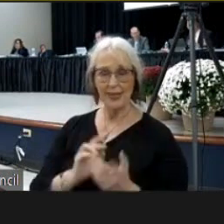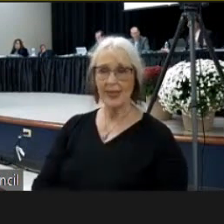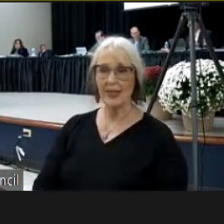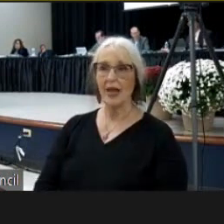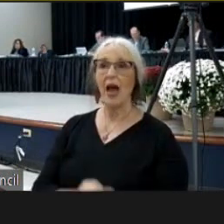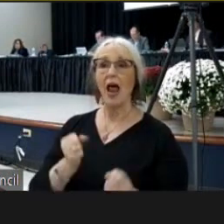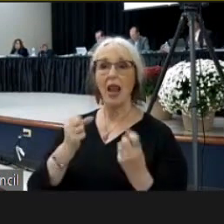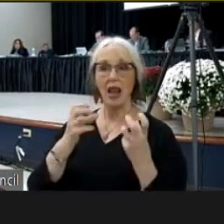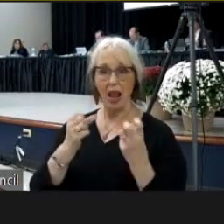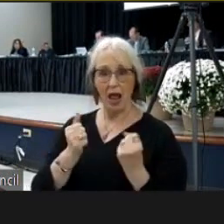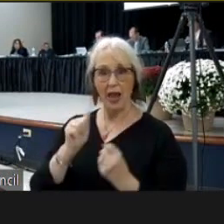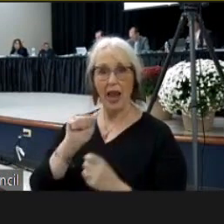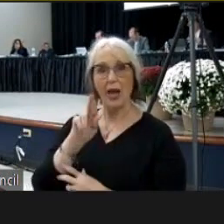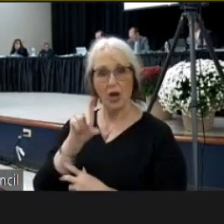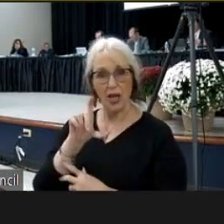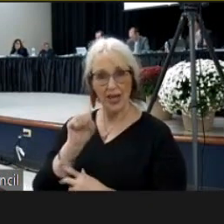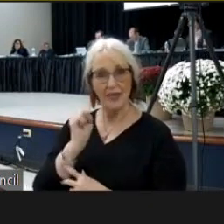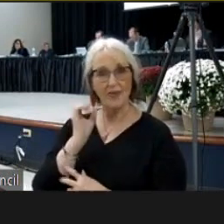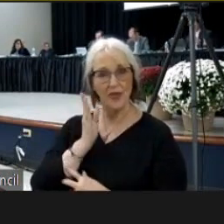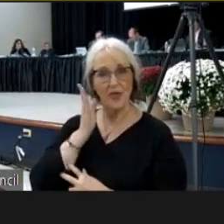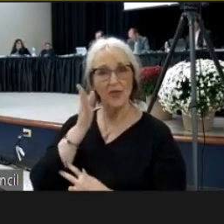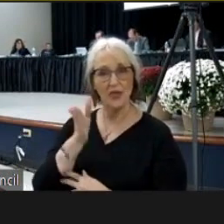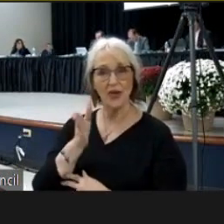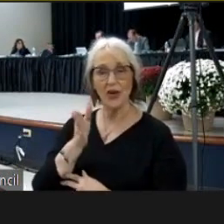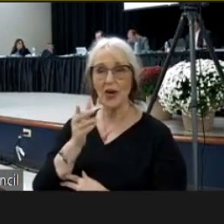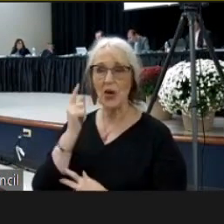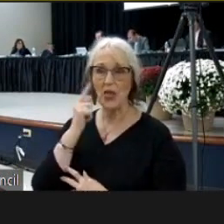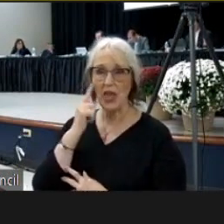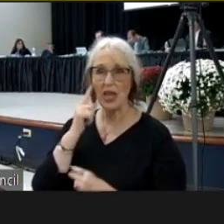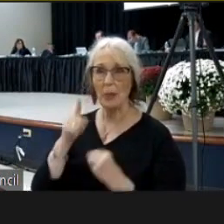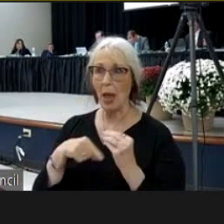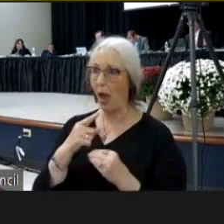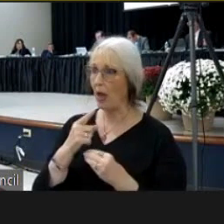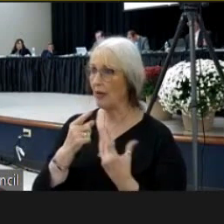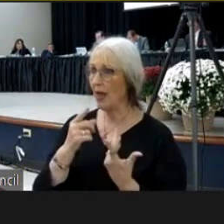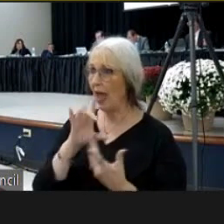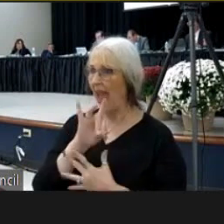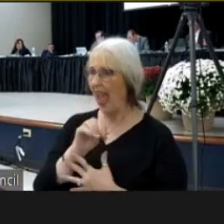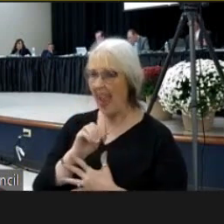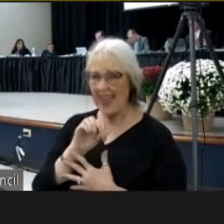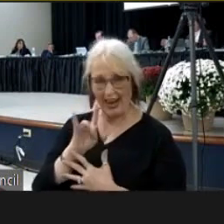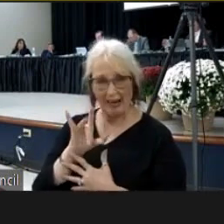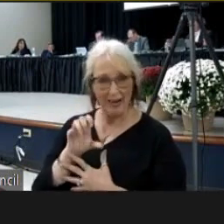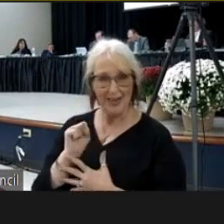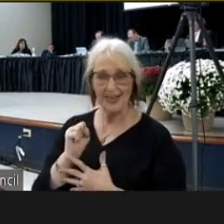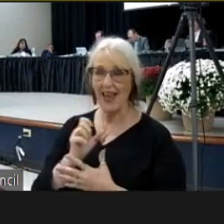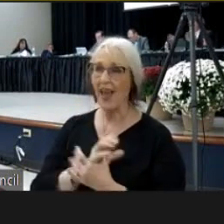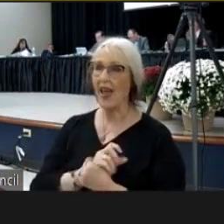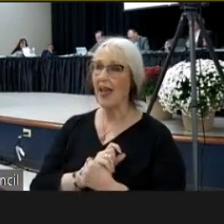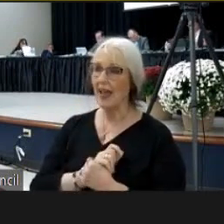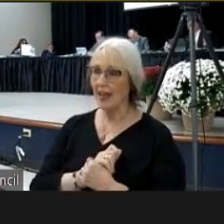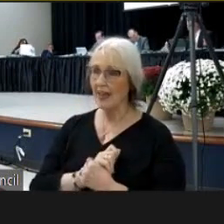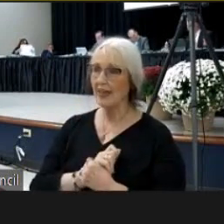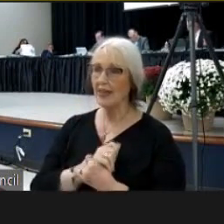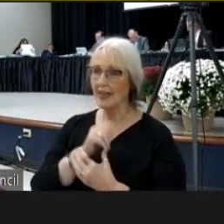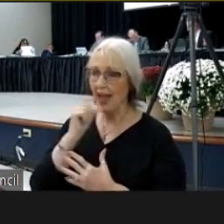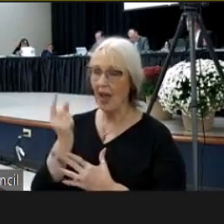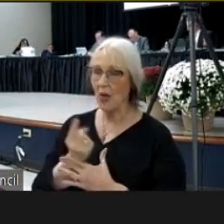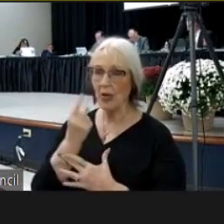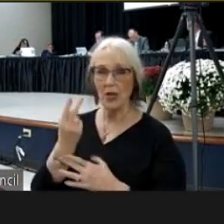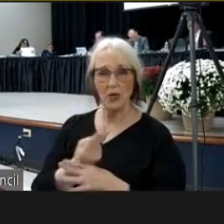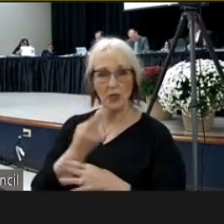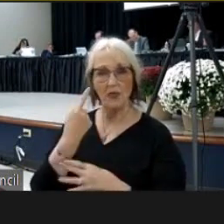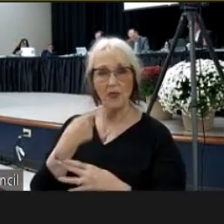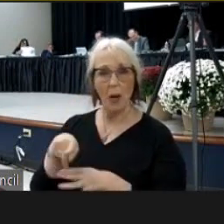Lots of acreage for future. We can just dream about what else could go on 80 acres because not all of it will necessarily be used for the park.